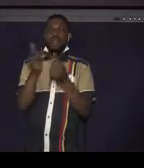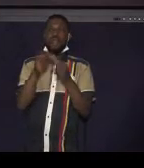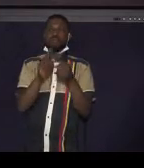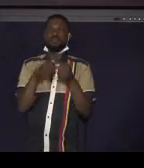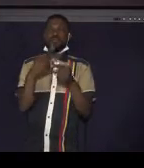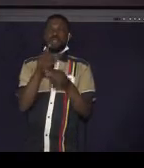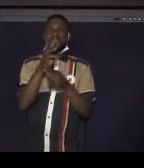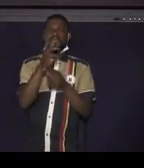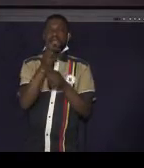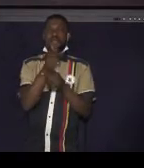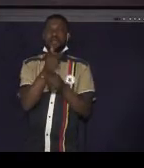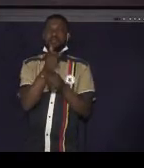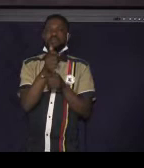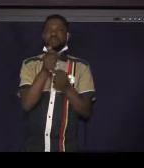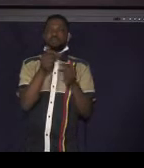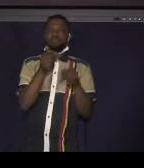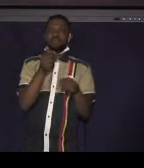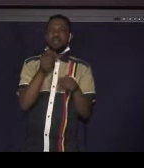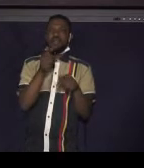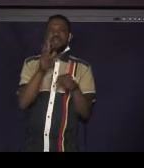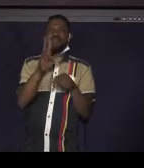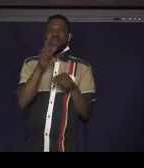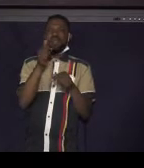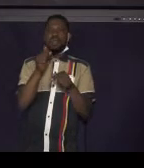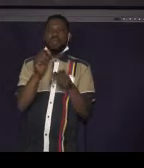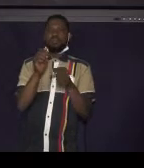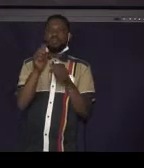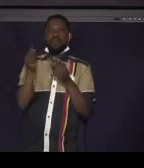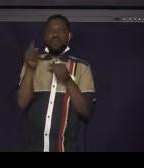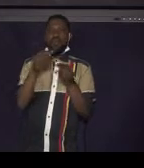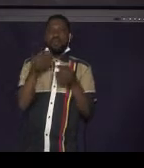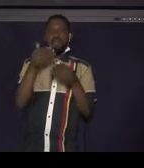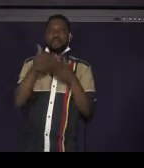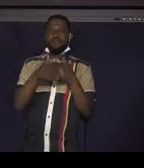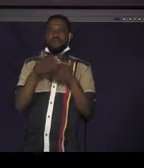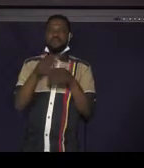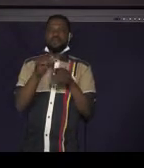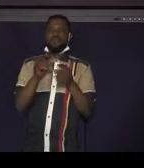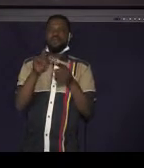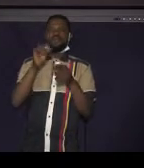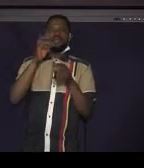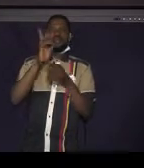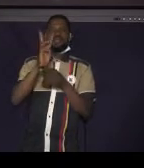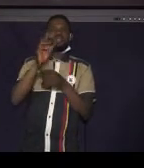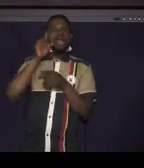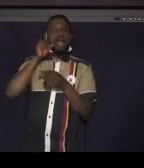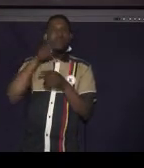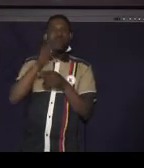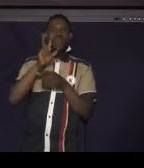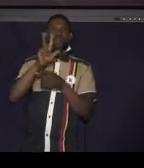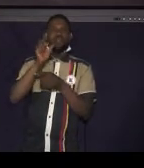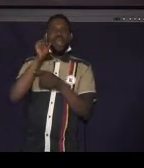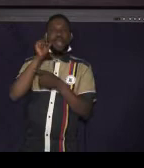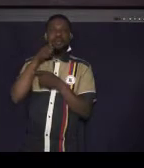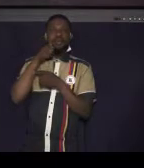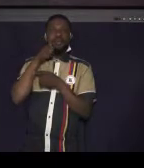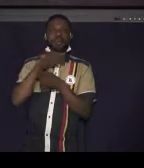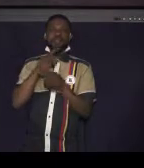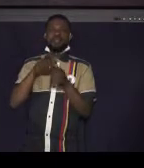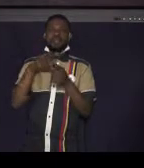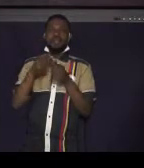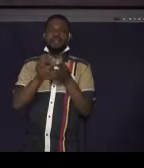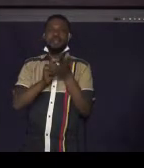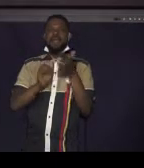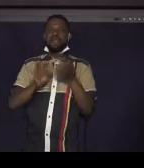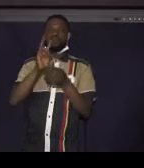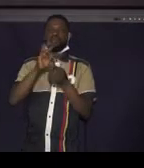to the second position, 6a comes down, then 3a comes beside it. So I'm going to have 6 apples and 3 apples. Then minus